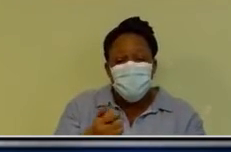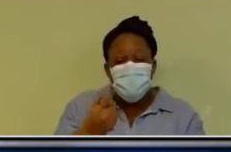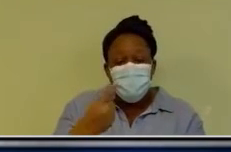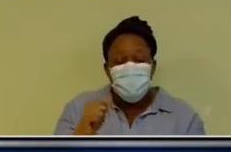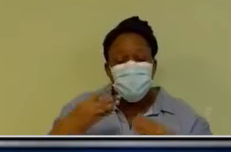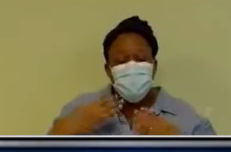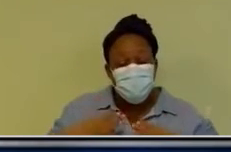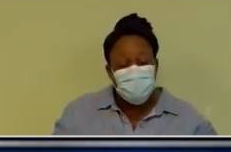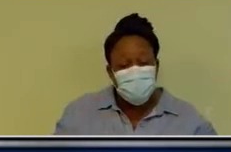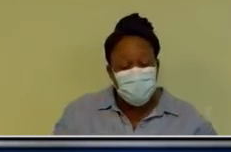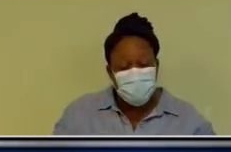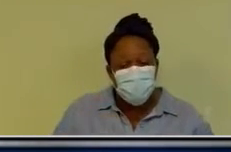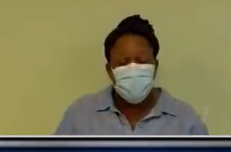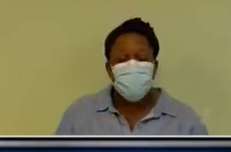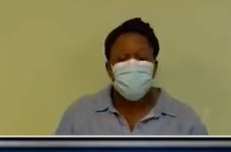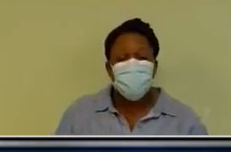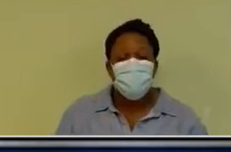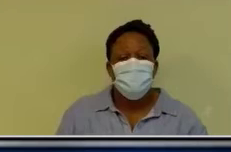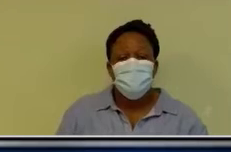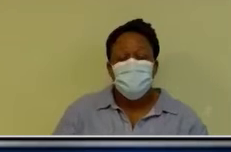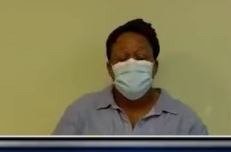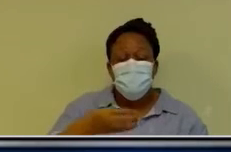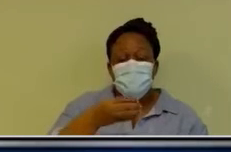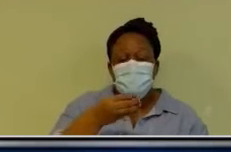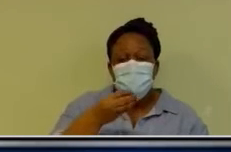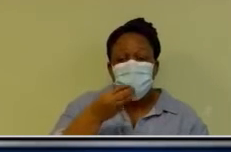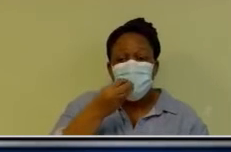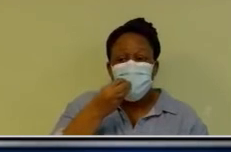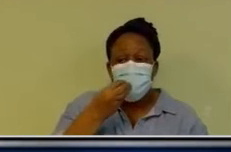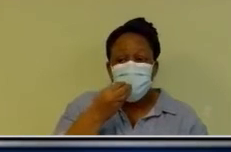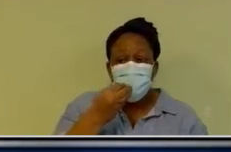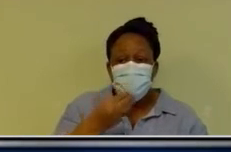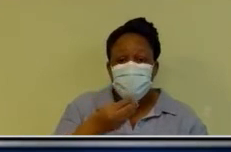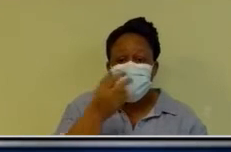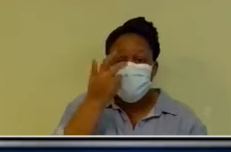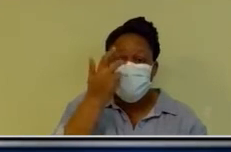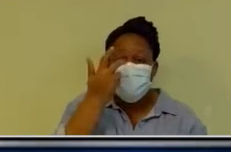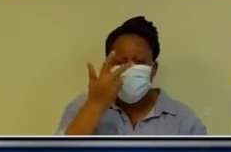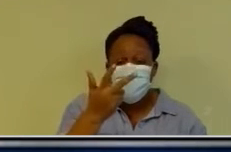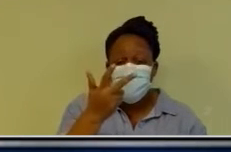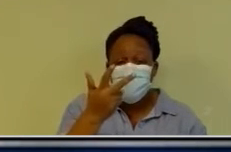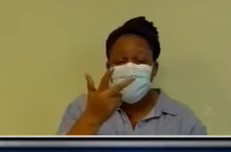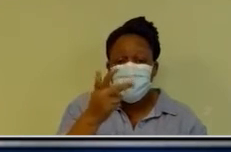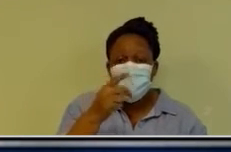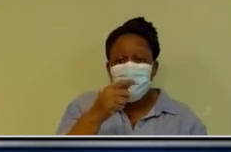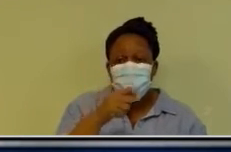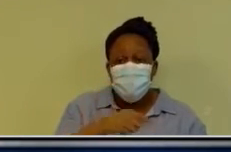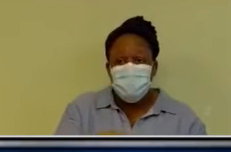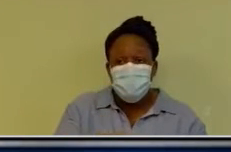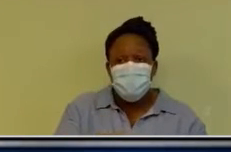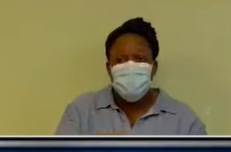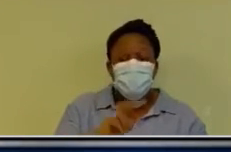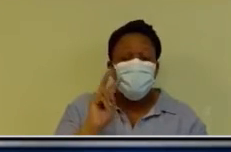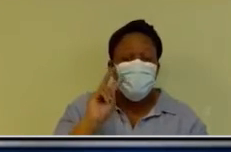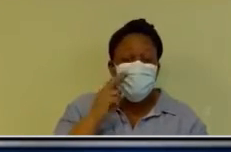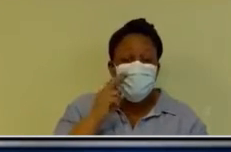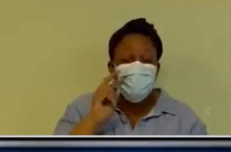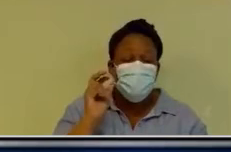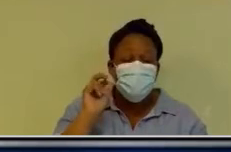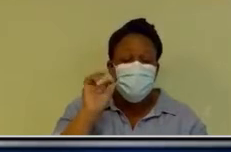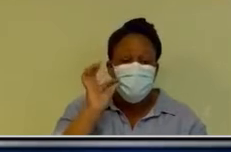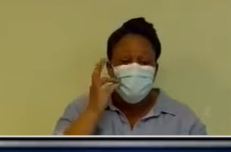system. Aim to consume at least 3 servings of fruits and vegetables daily.